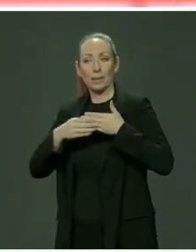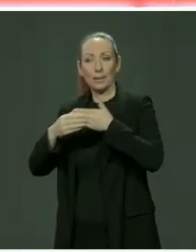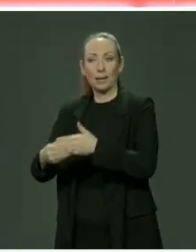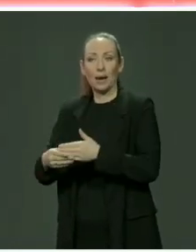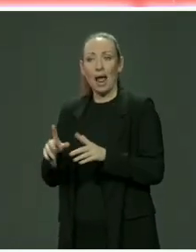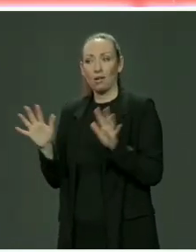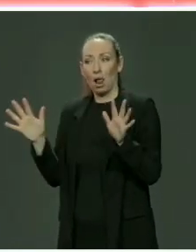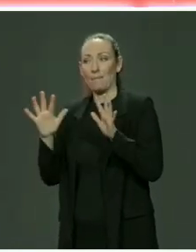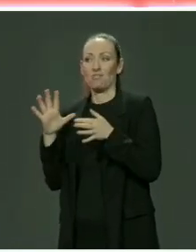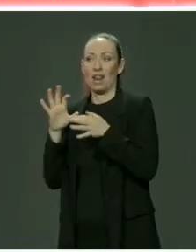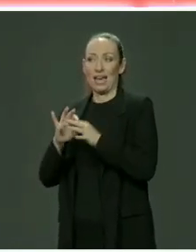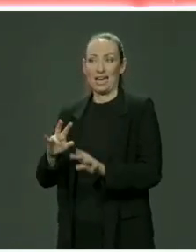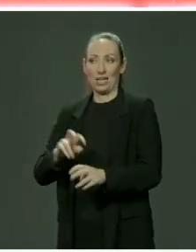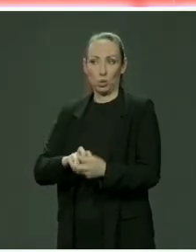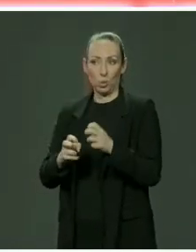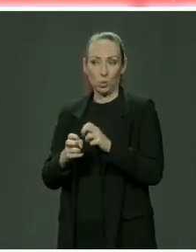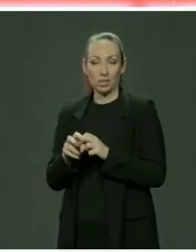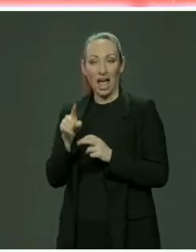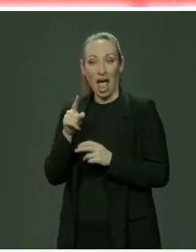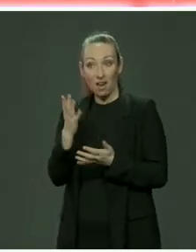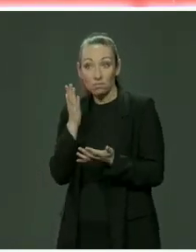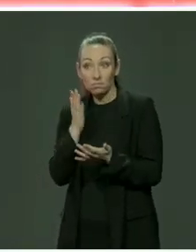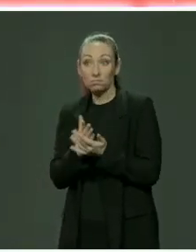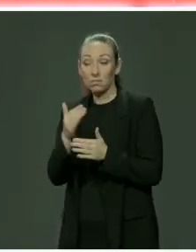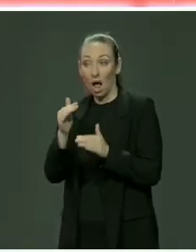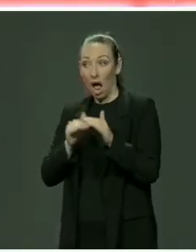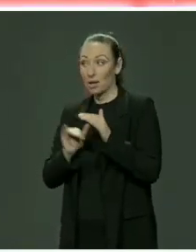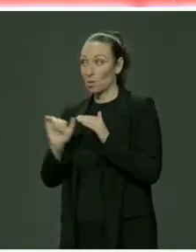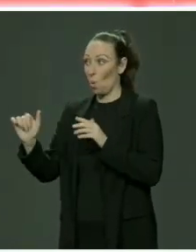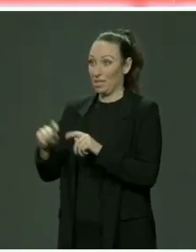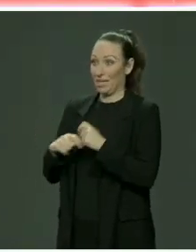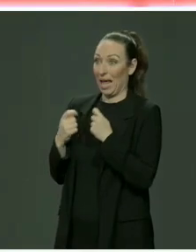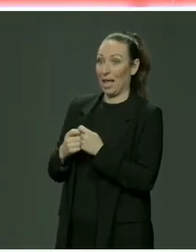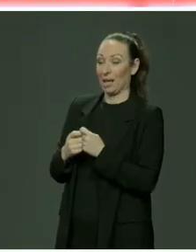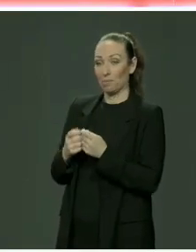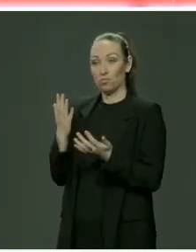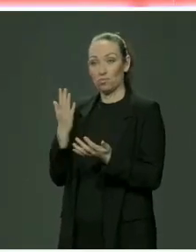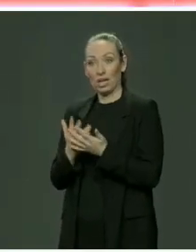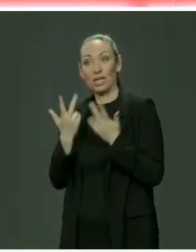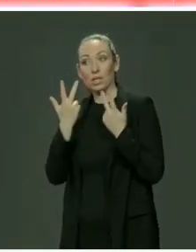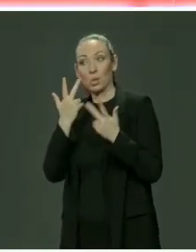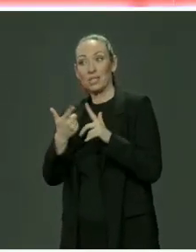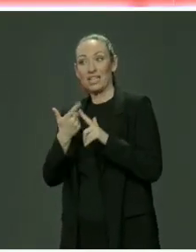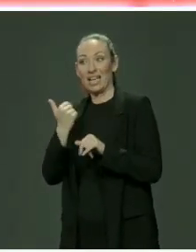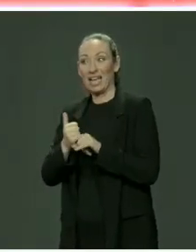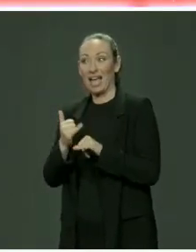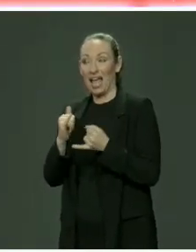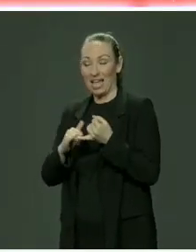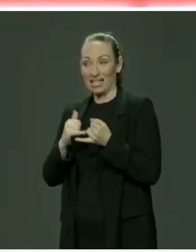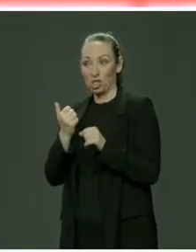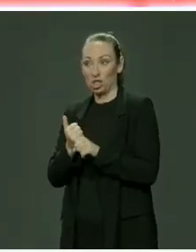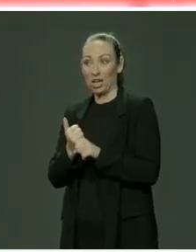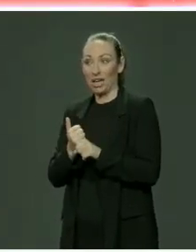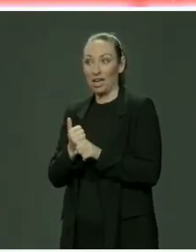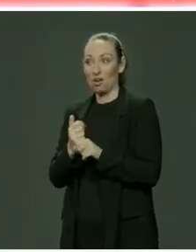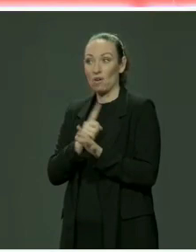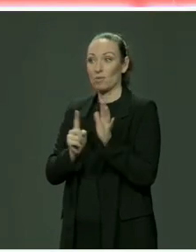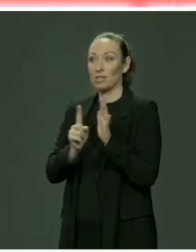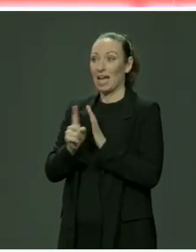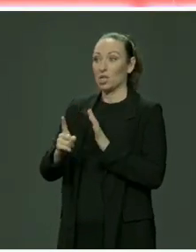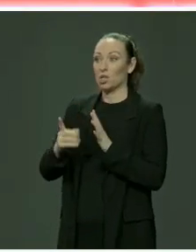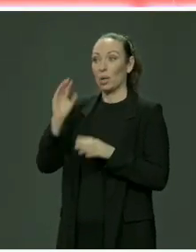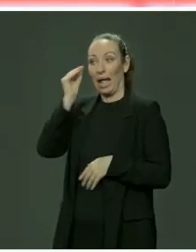climate-related issues, under the executive team highlights an ESG and reputational committee and an ESG